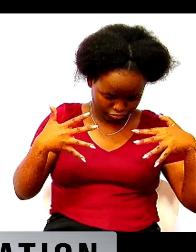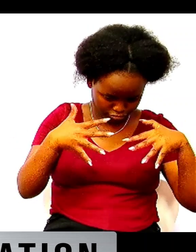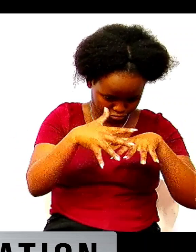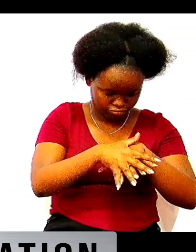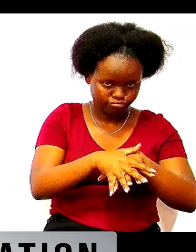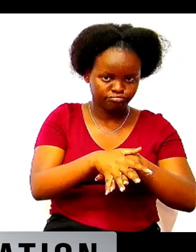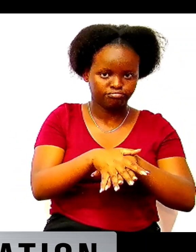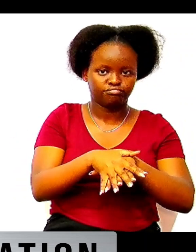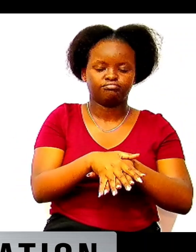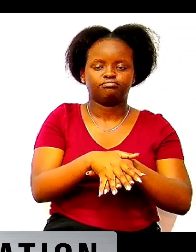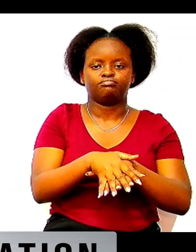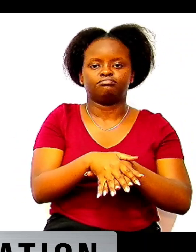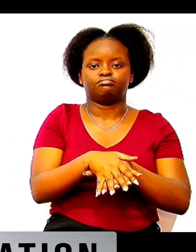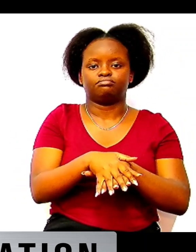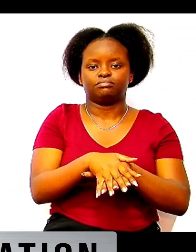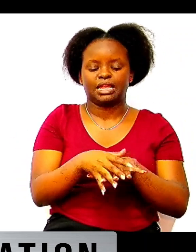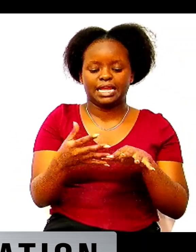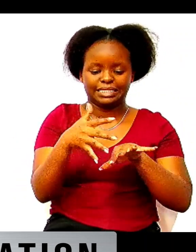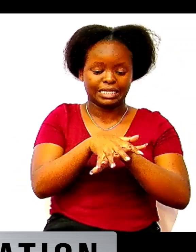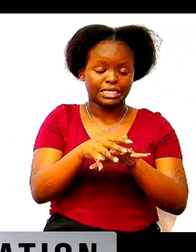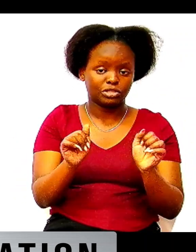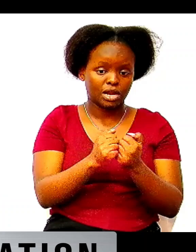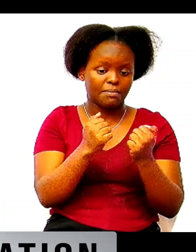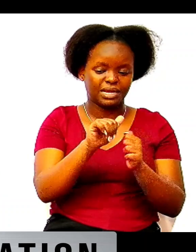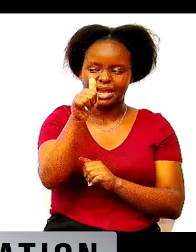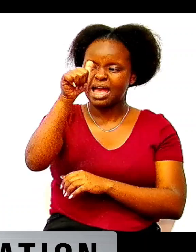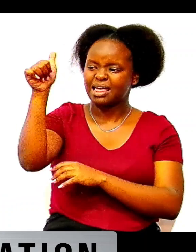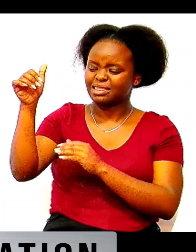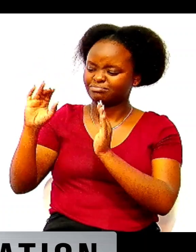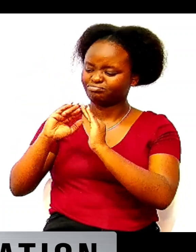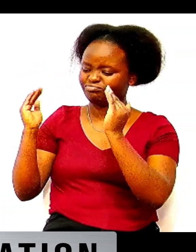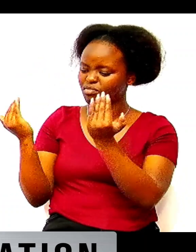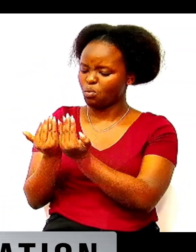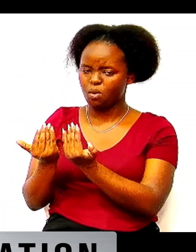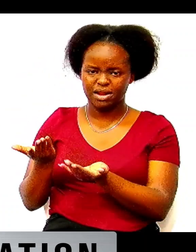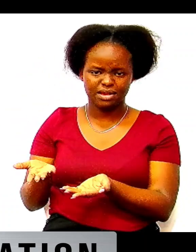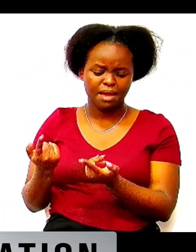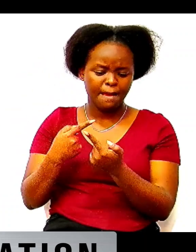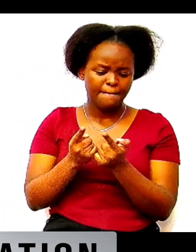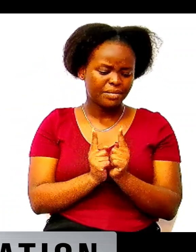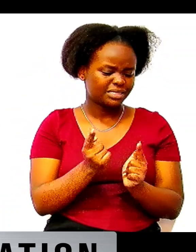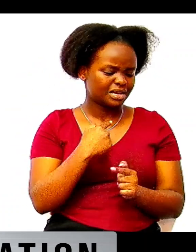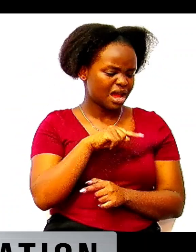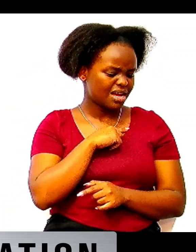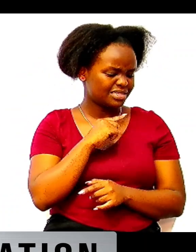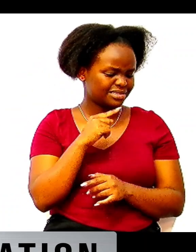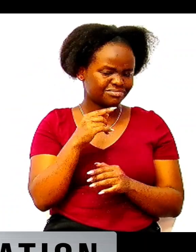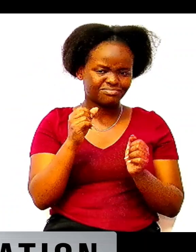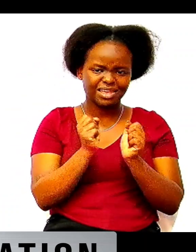these things. So integration is happening the rest of the world. Right. But us, because in